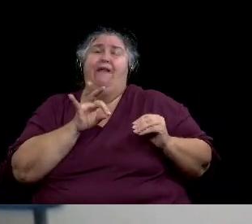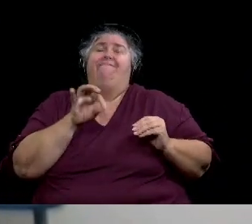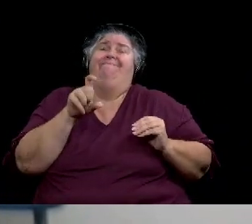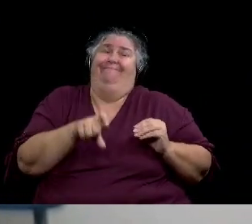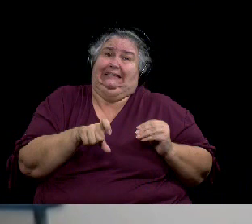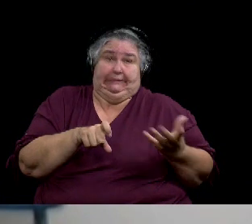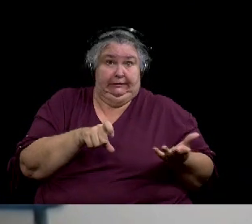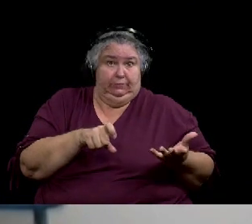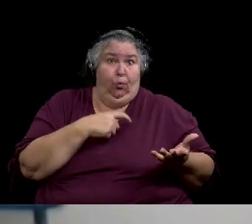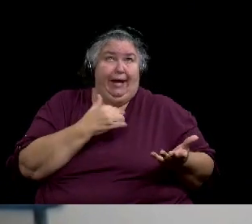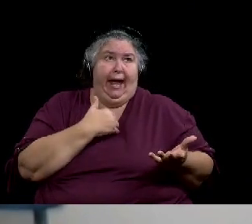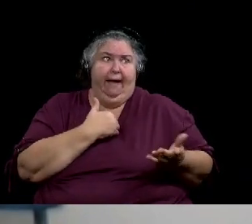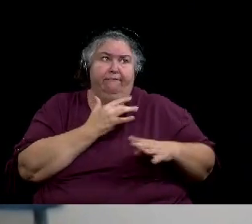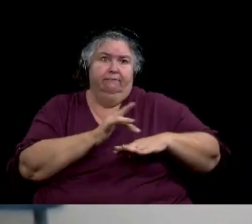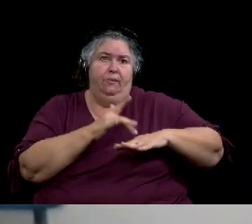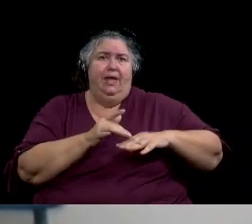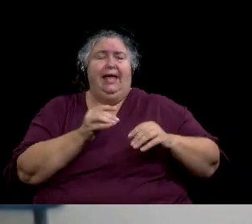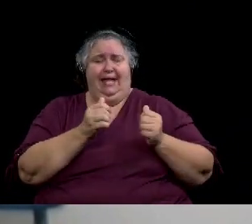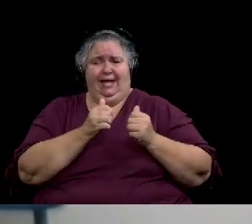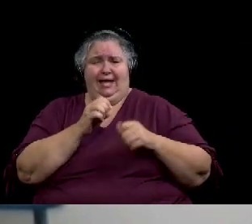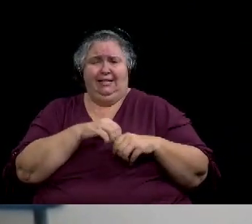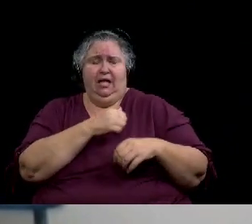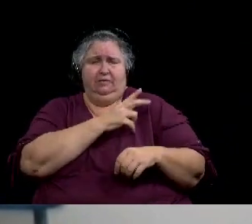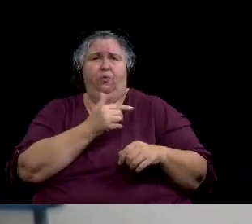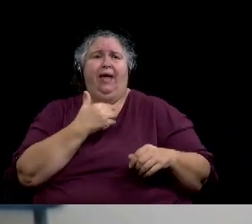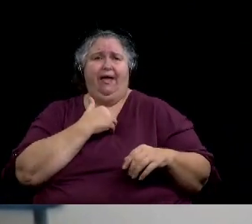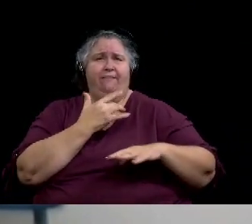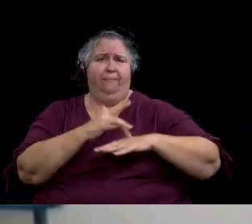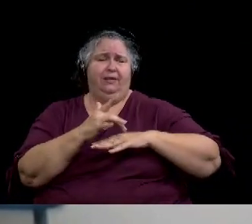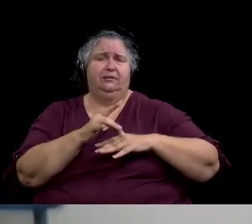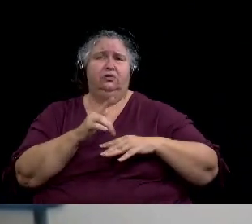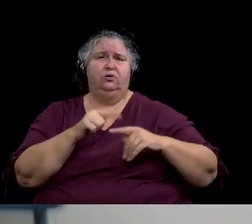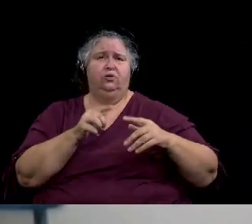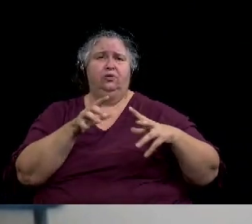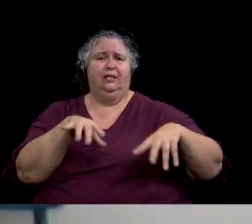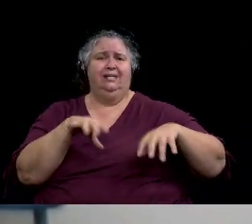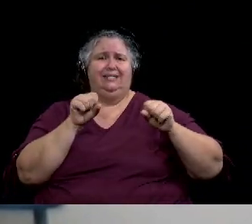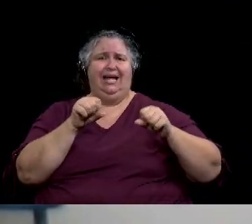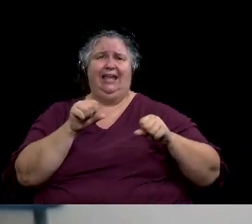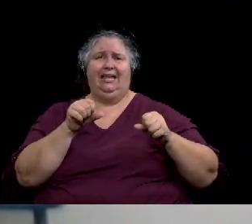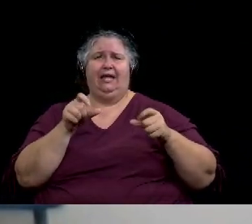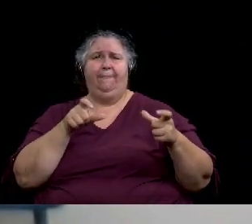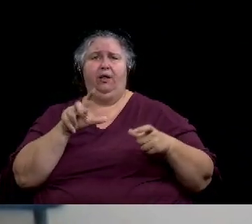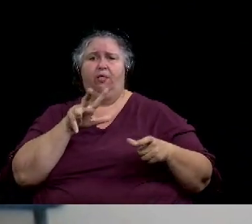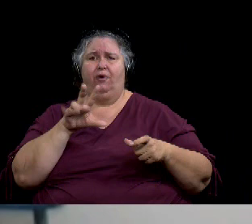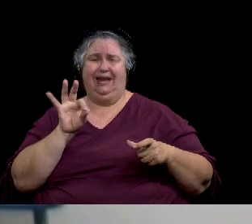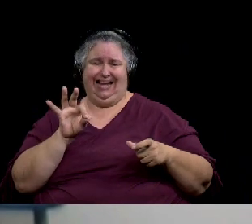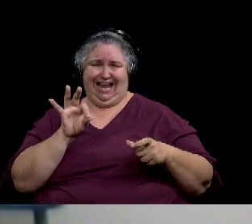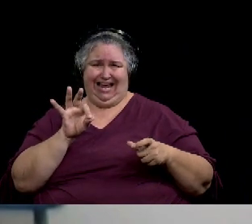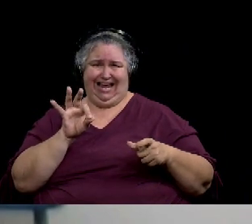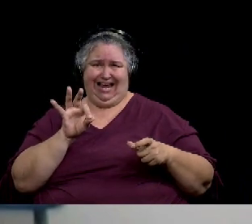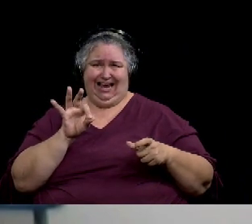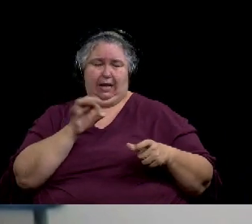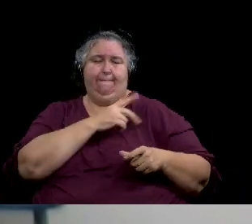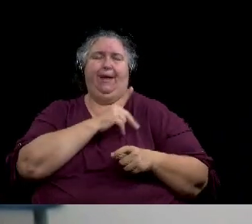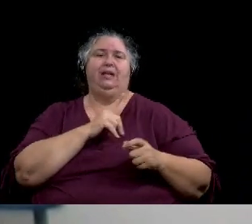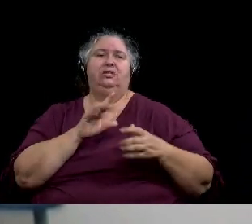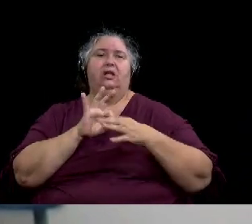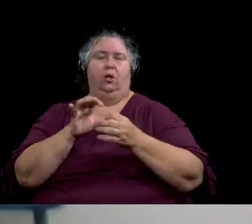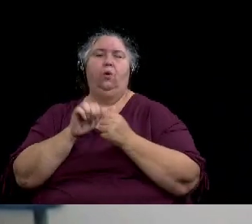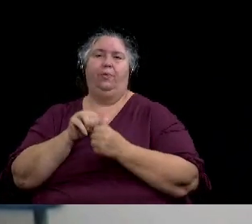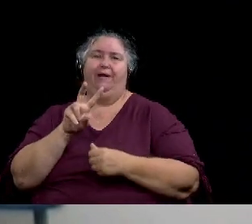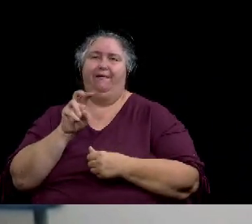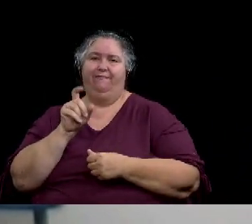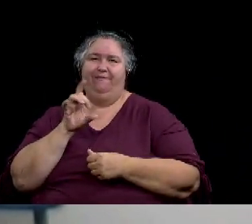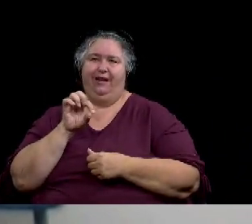So within our hospital, we have the capacity to take and manage 39 patients on a ventilator, and many, many, many more than